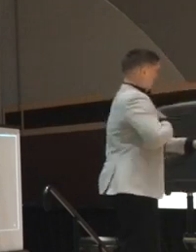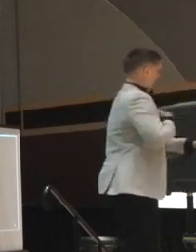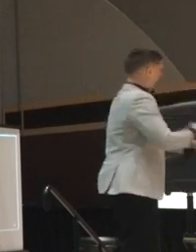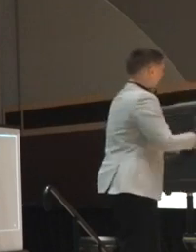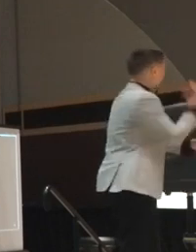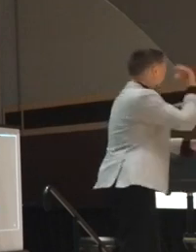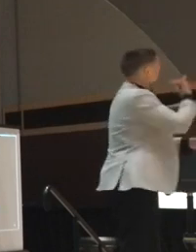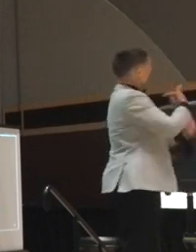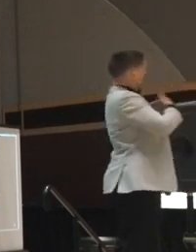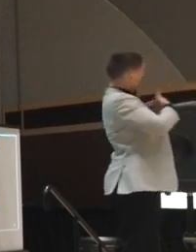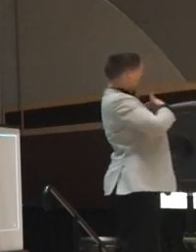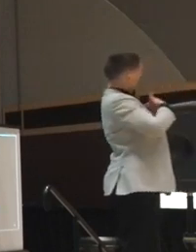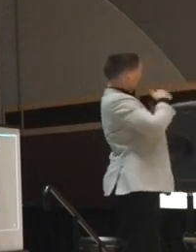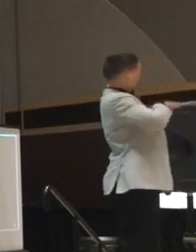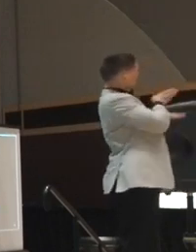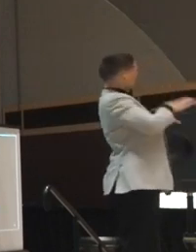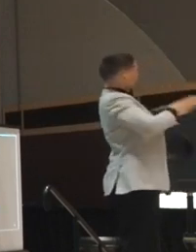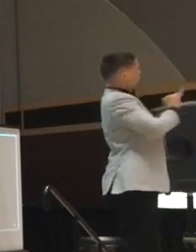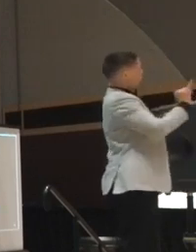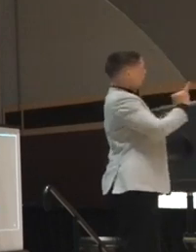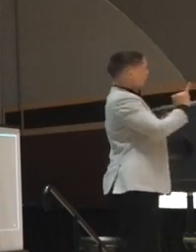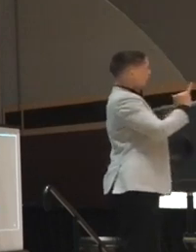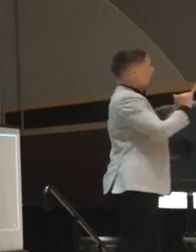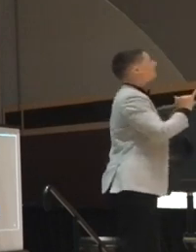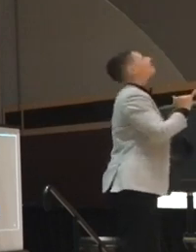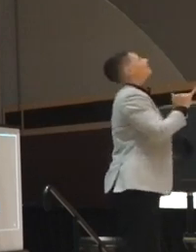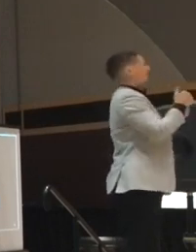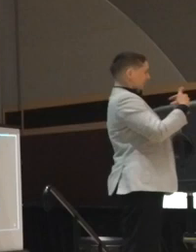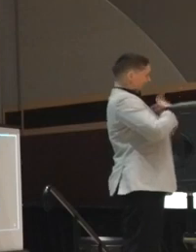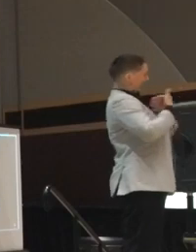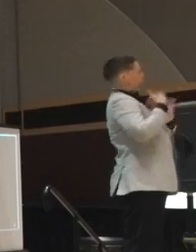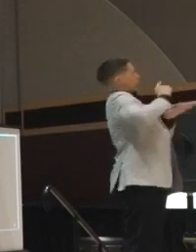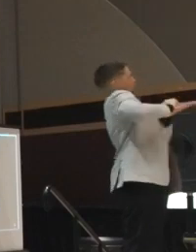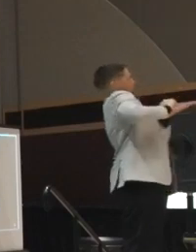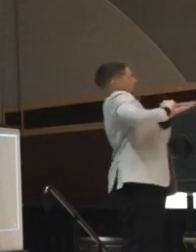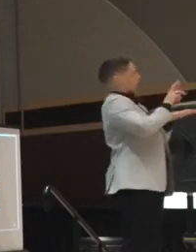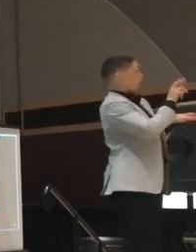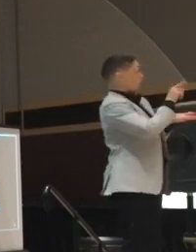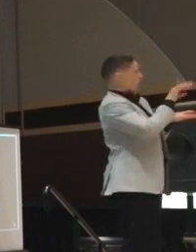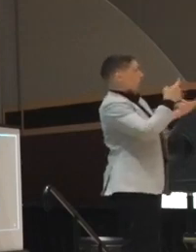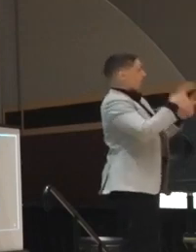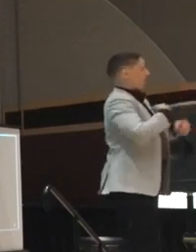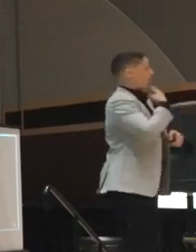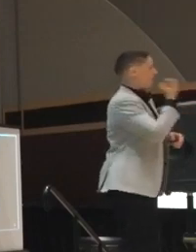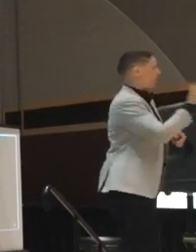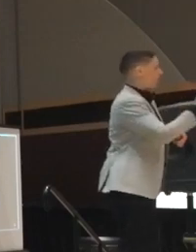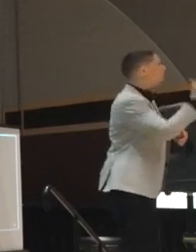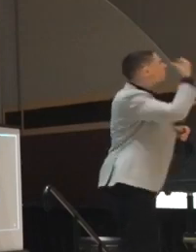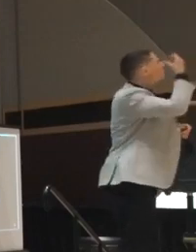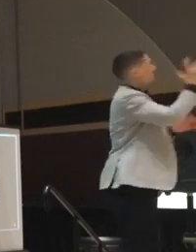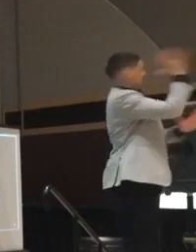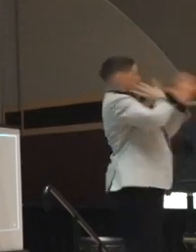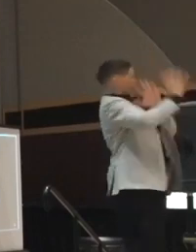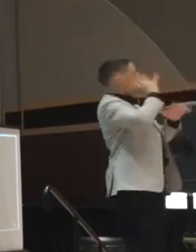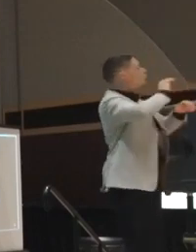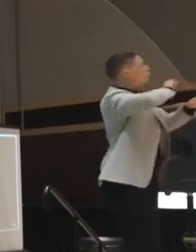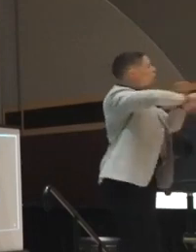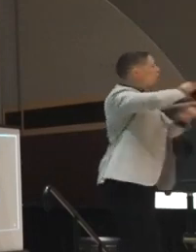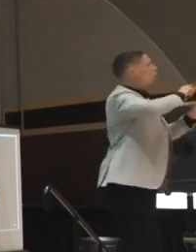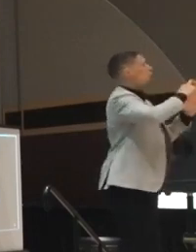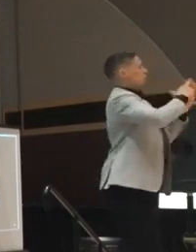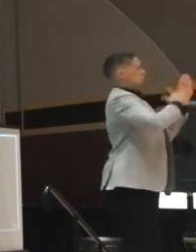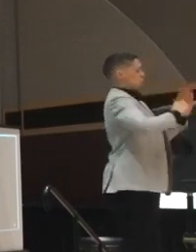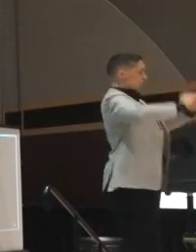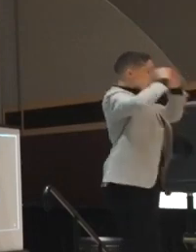had a paper route at age 11. The other thing, in my generation, social rules were taught in a much more structured way. Shaking